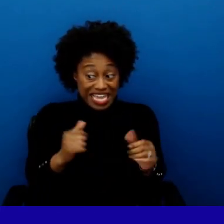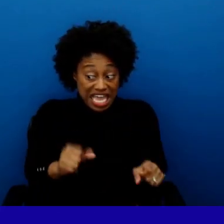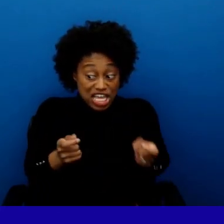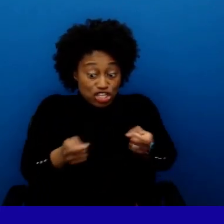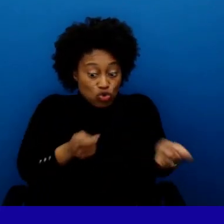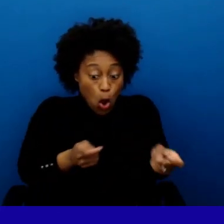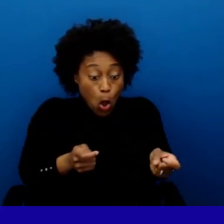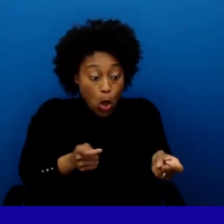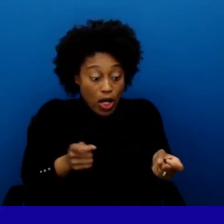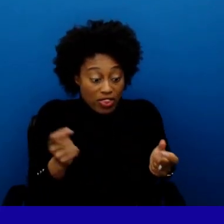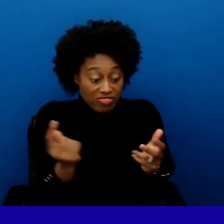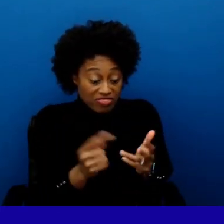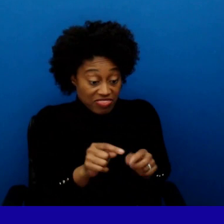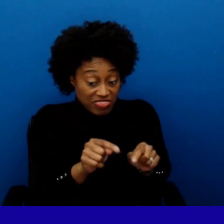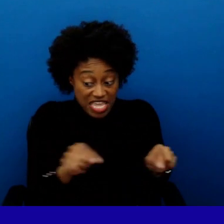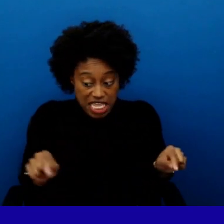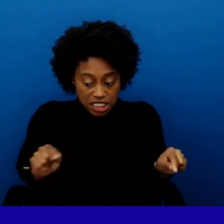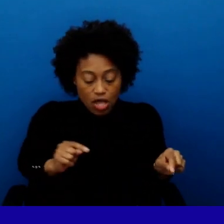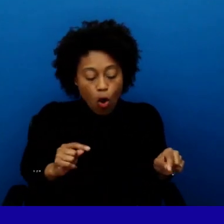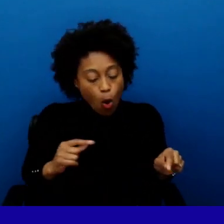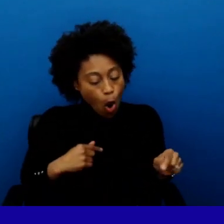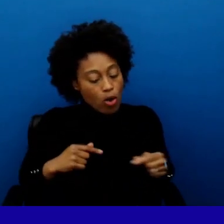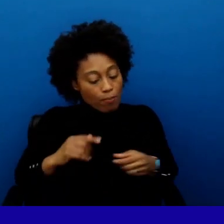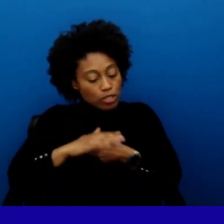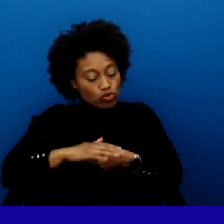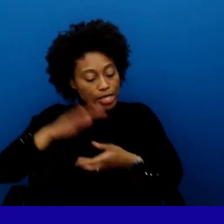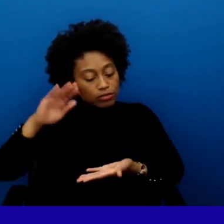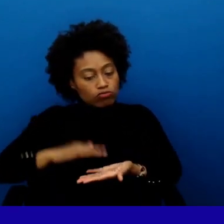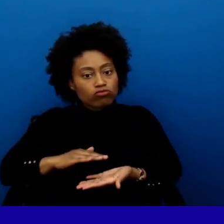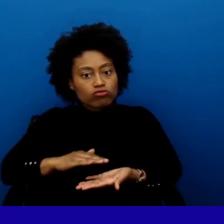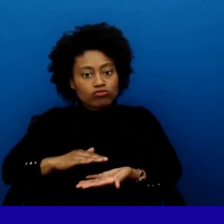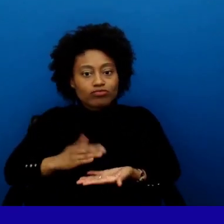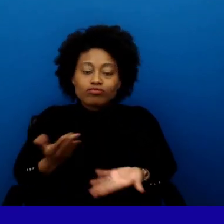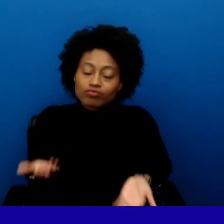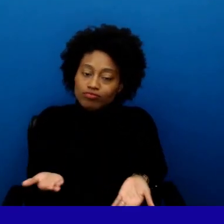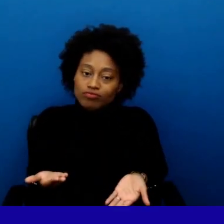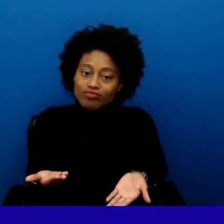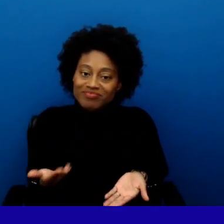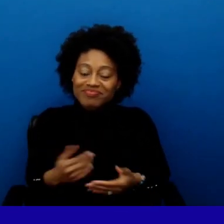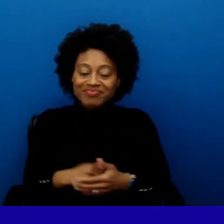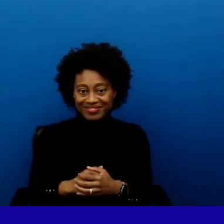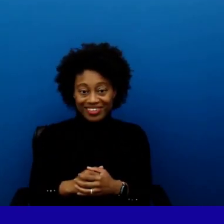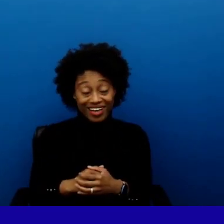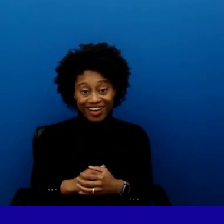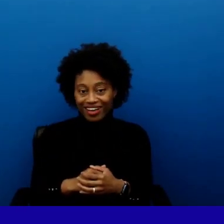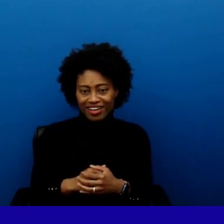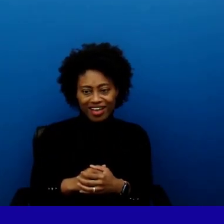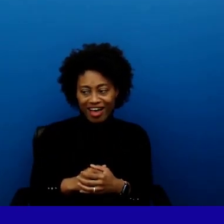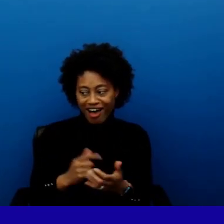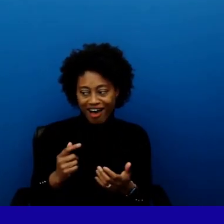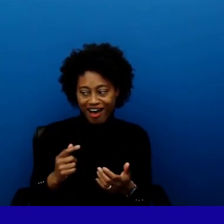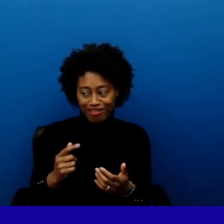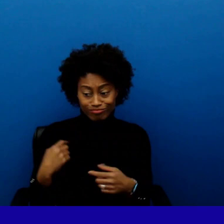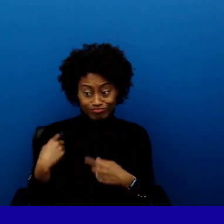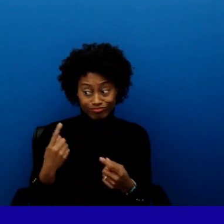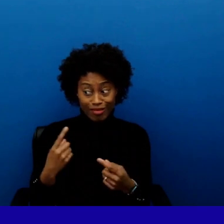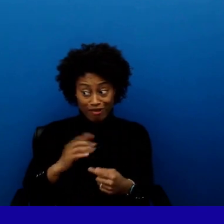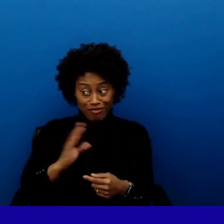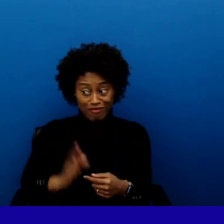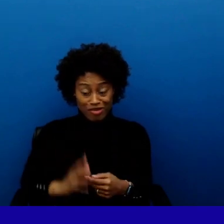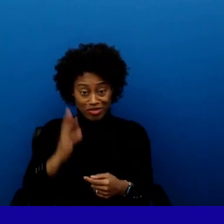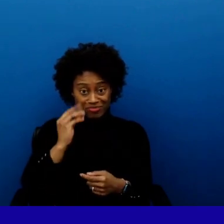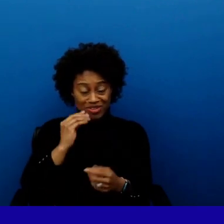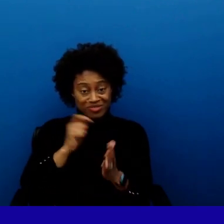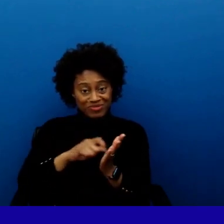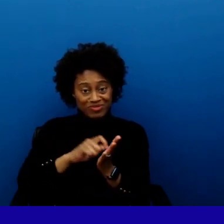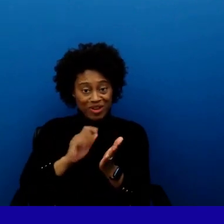can Yeah, control, right? yeah, And yeah. to keep me less stressed. Um, so I've never tried to write a cookbook. I love